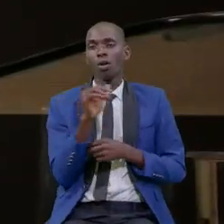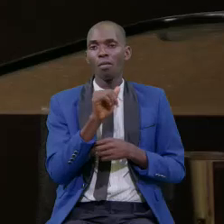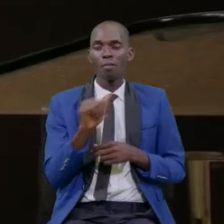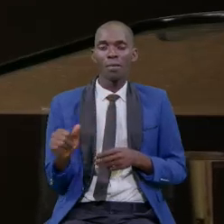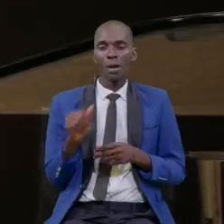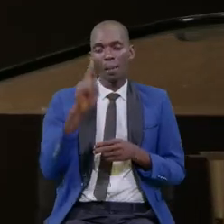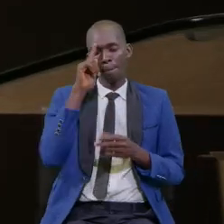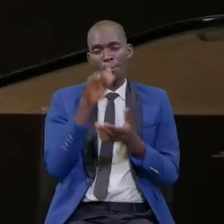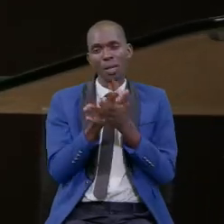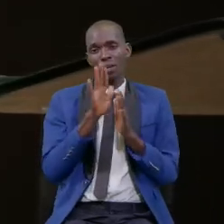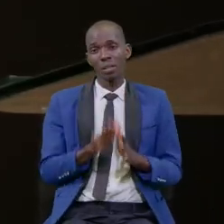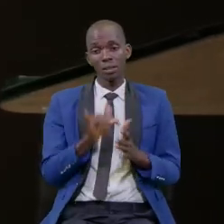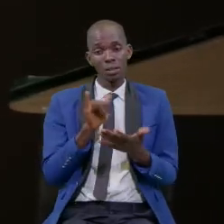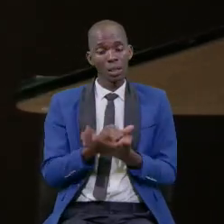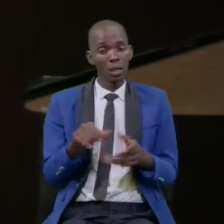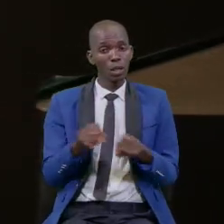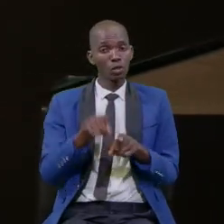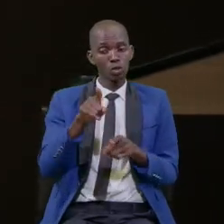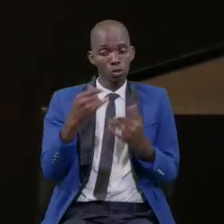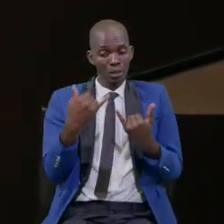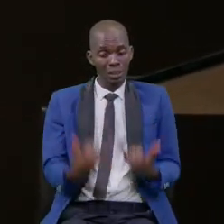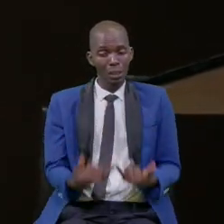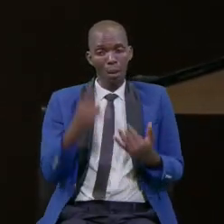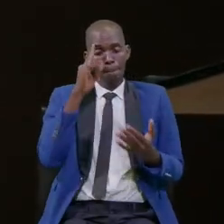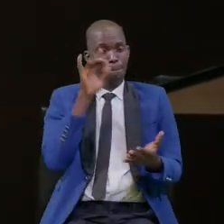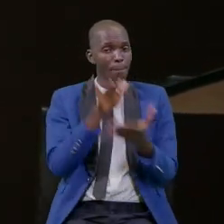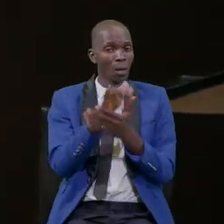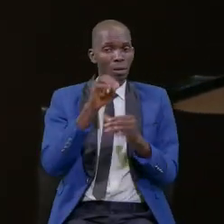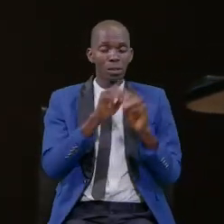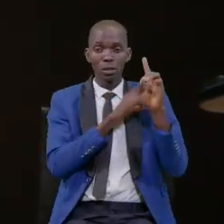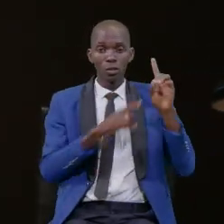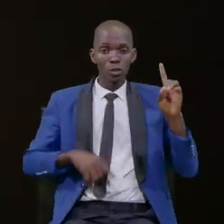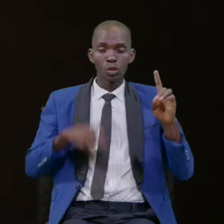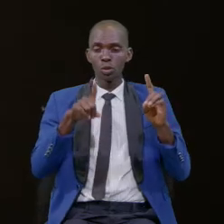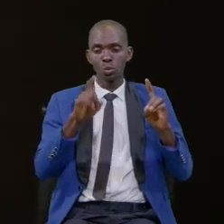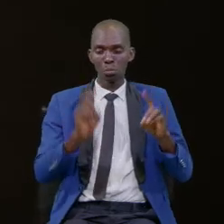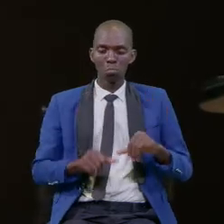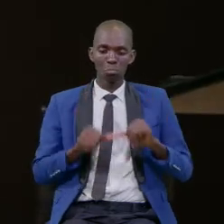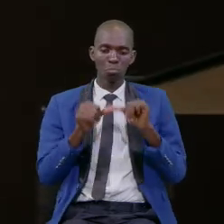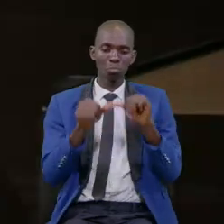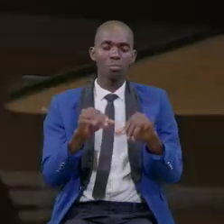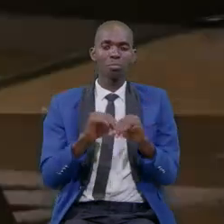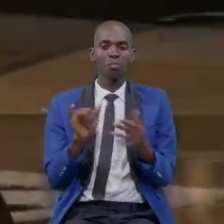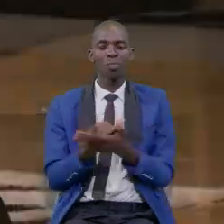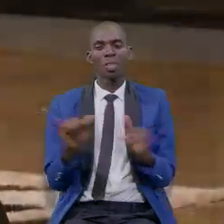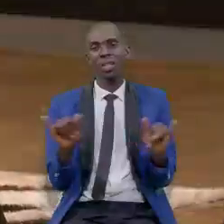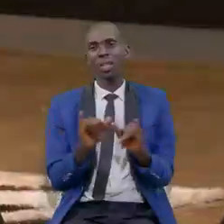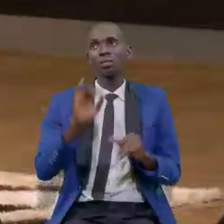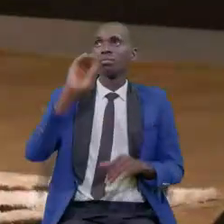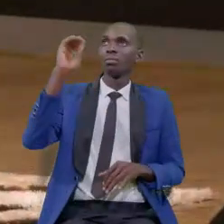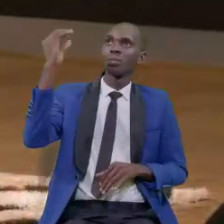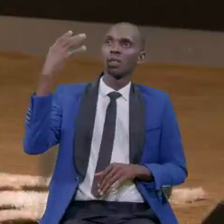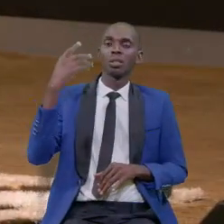that as you believe in the Lord, you continue in that same grace. Acts chapter